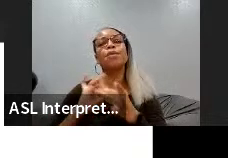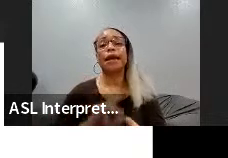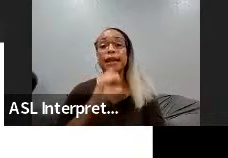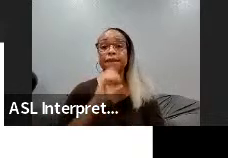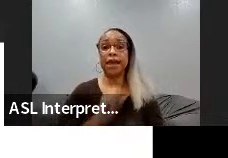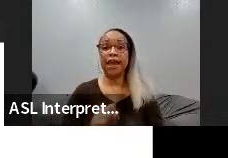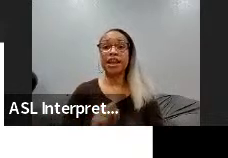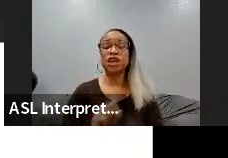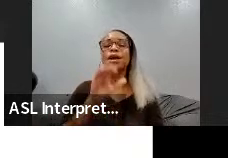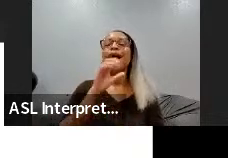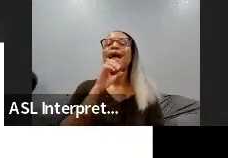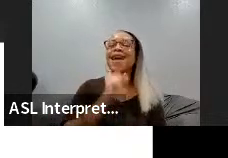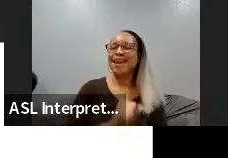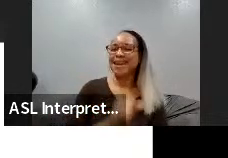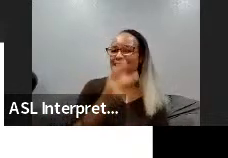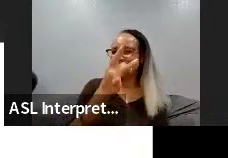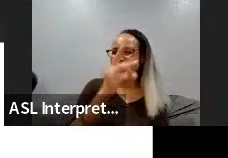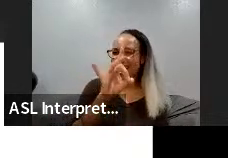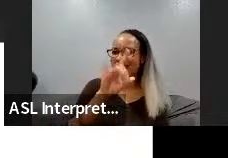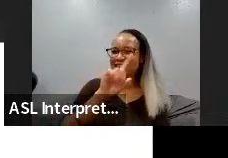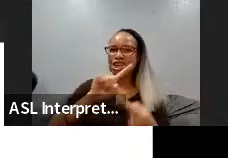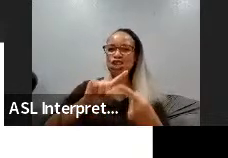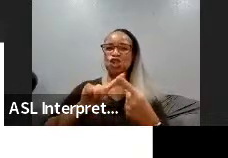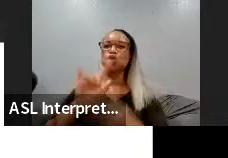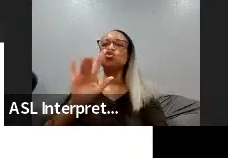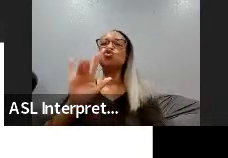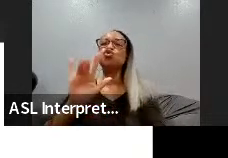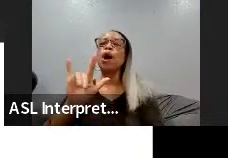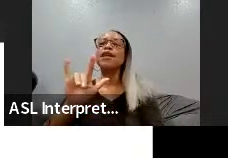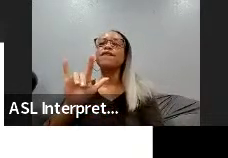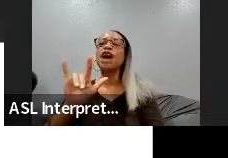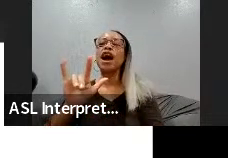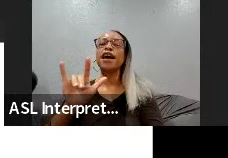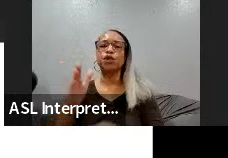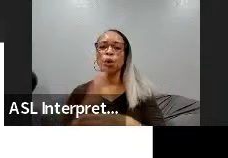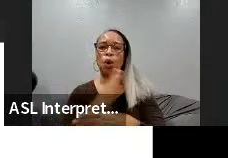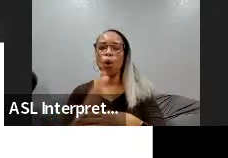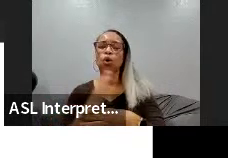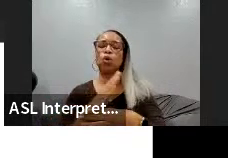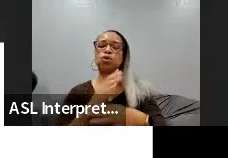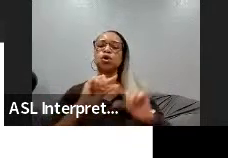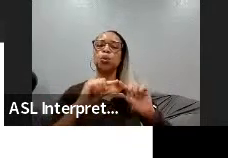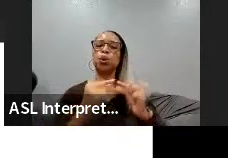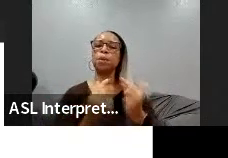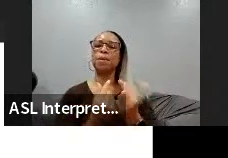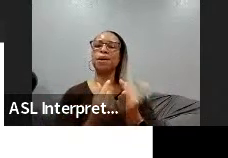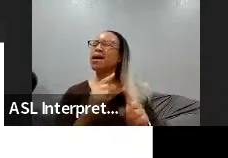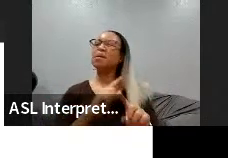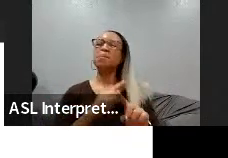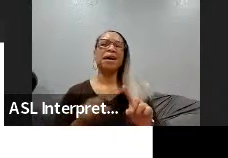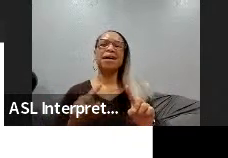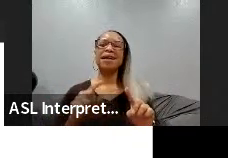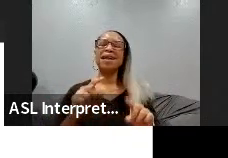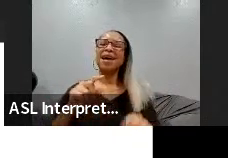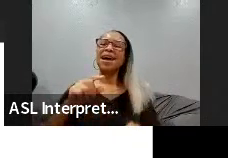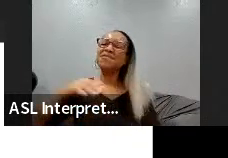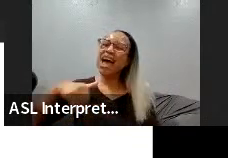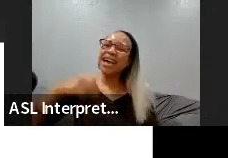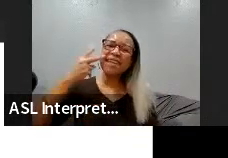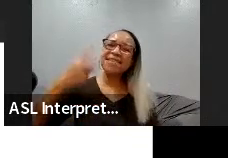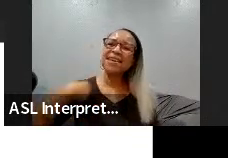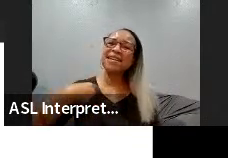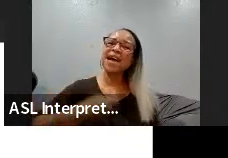the 18 to 25-year-old group. But I haven't seen us really involve them in